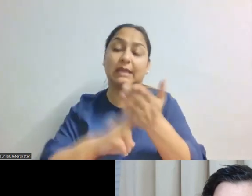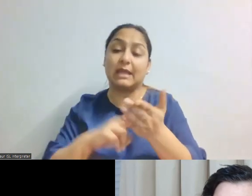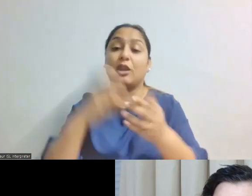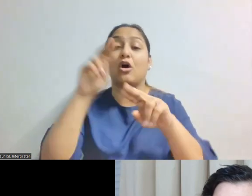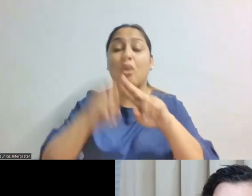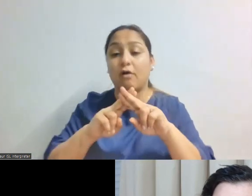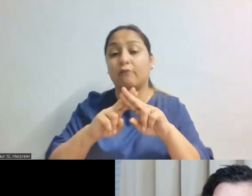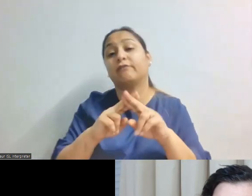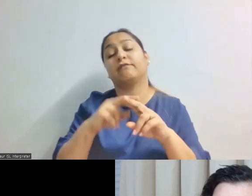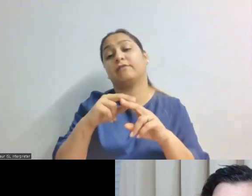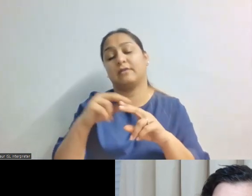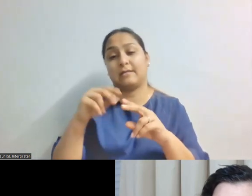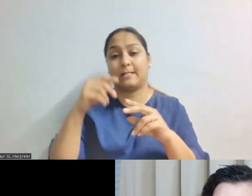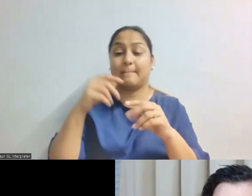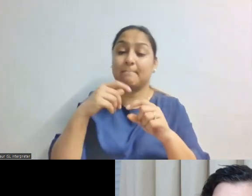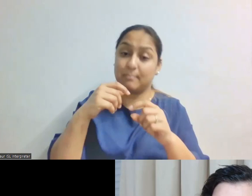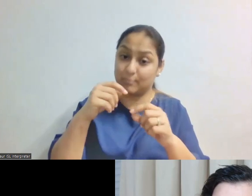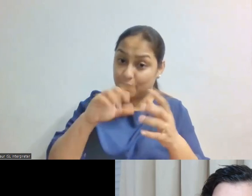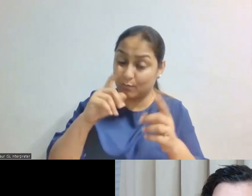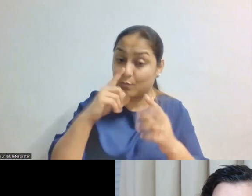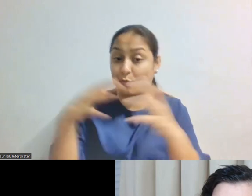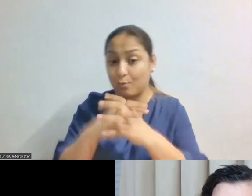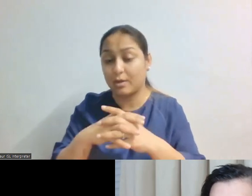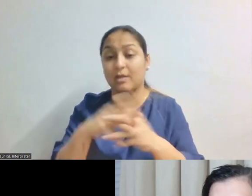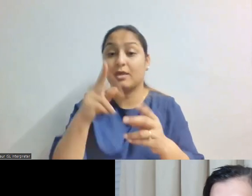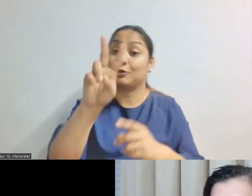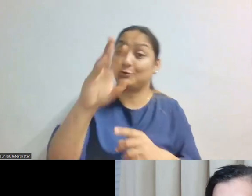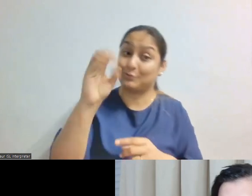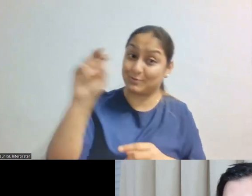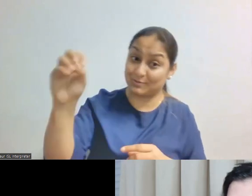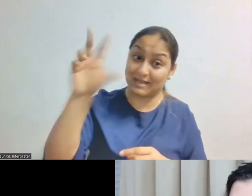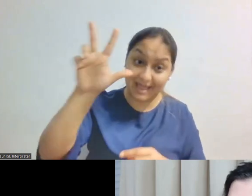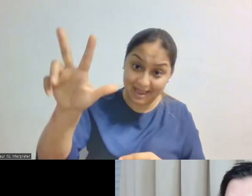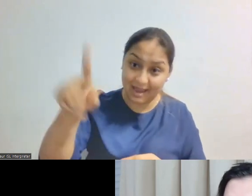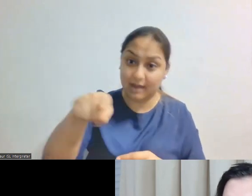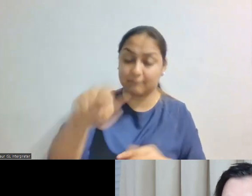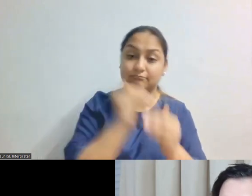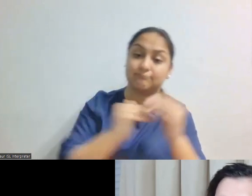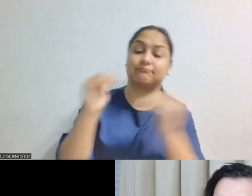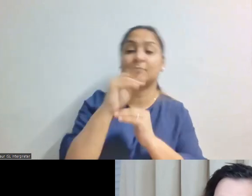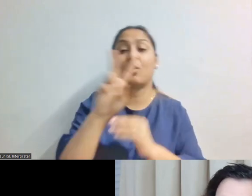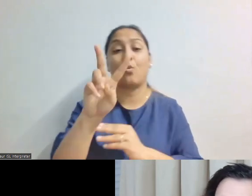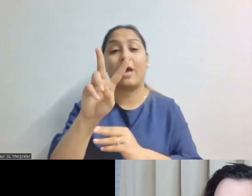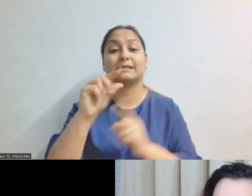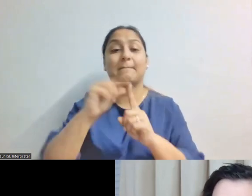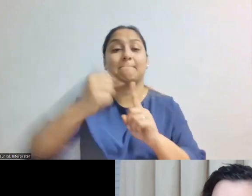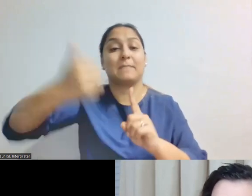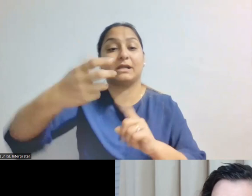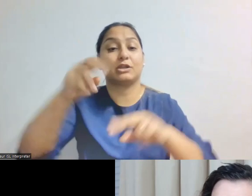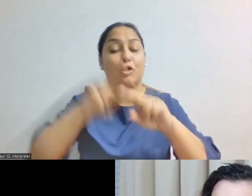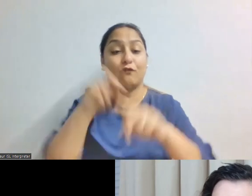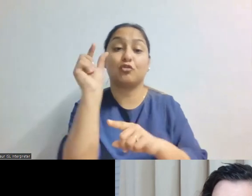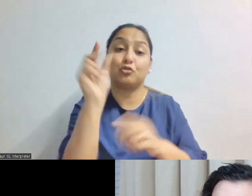on Women in Physics. In 2008, she became vice president of the Union